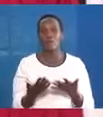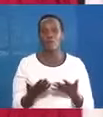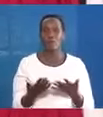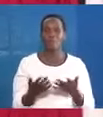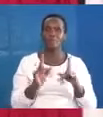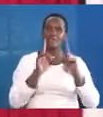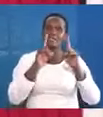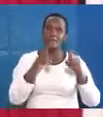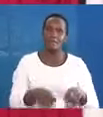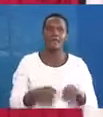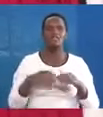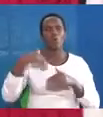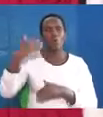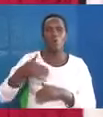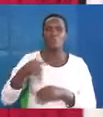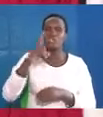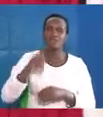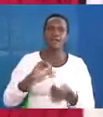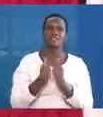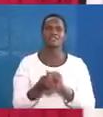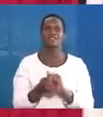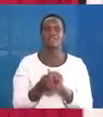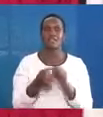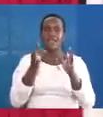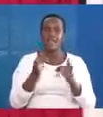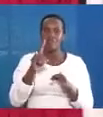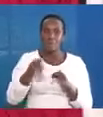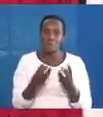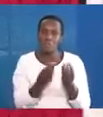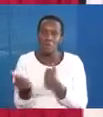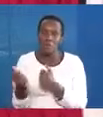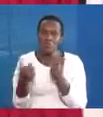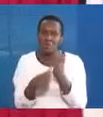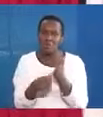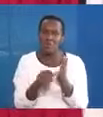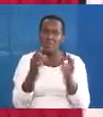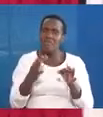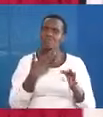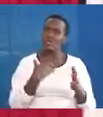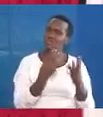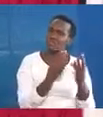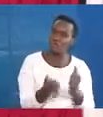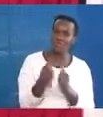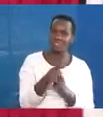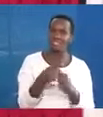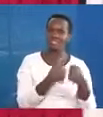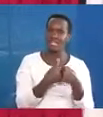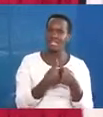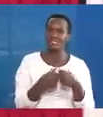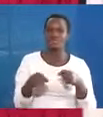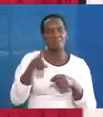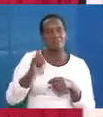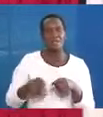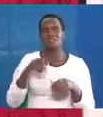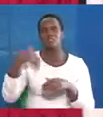demands constant change if we are to solve challenges and indeed be able